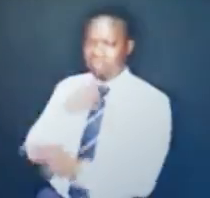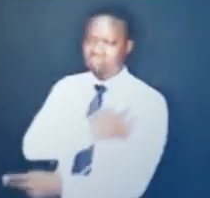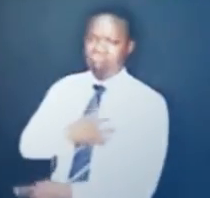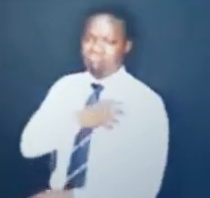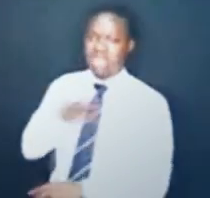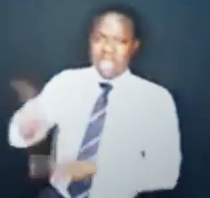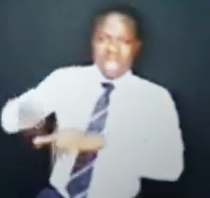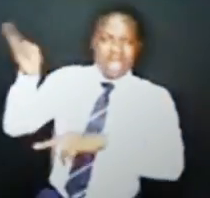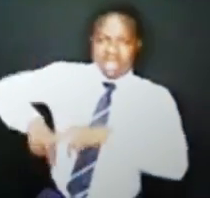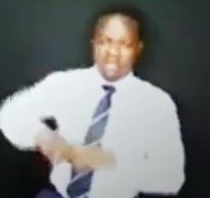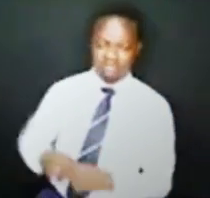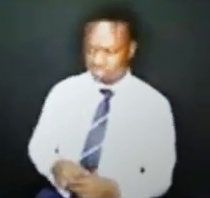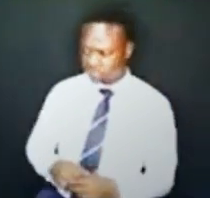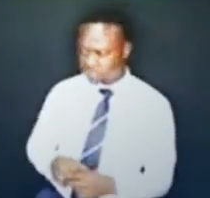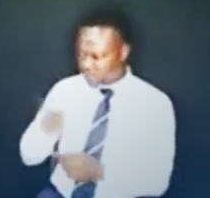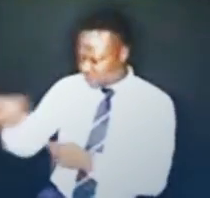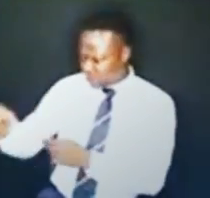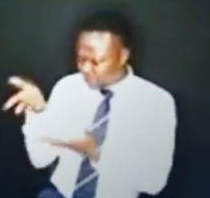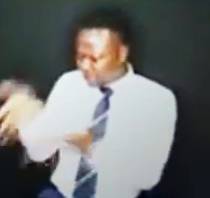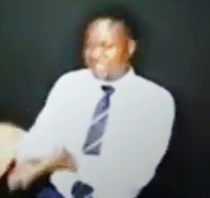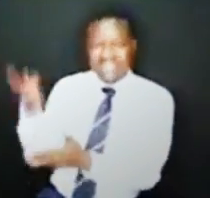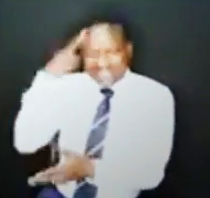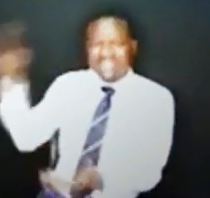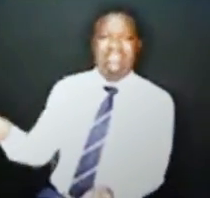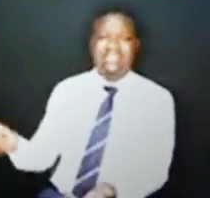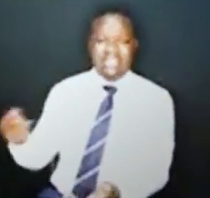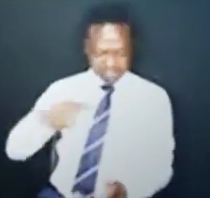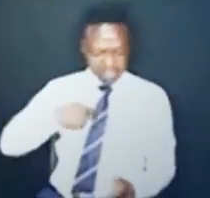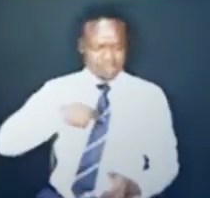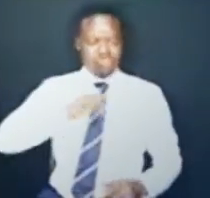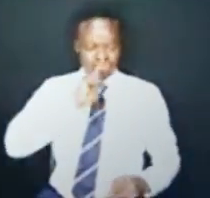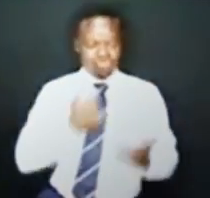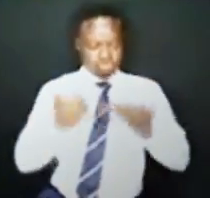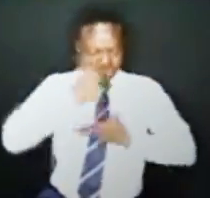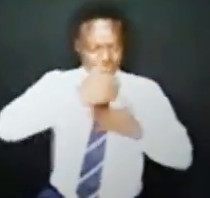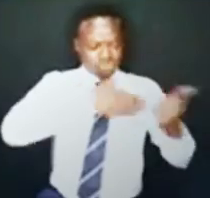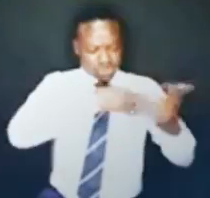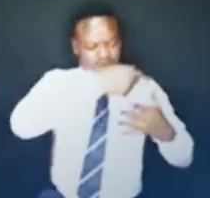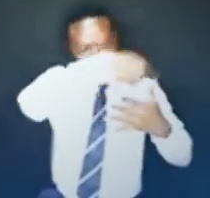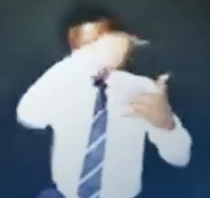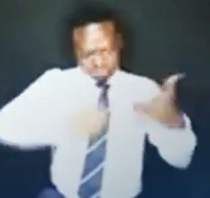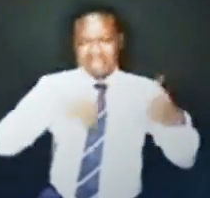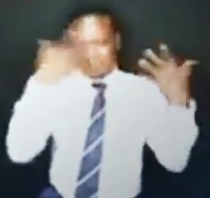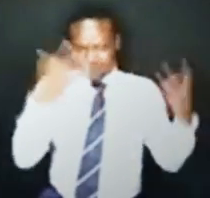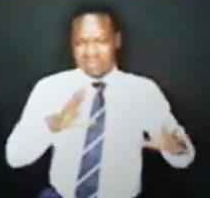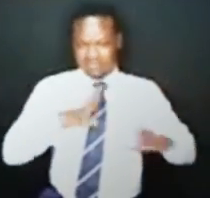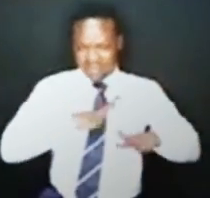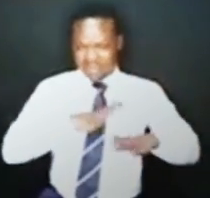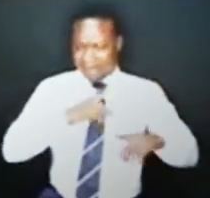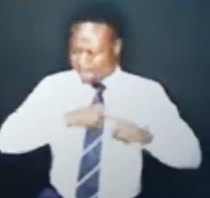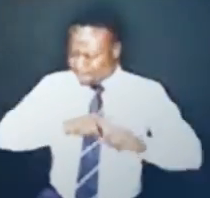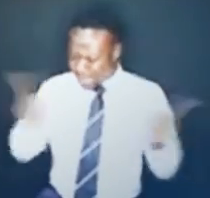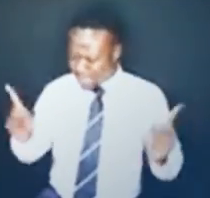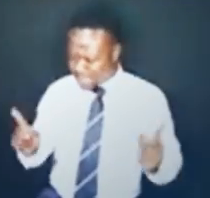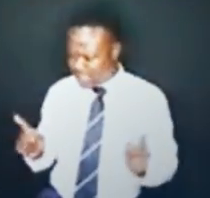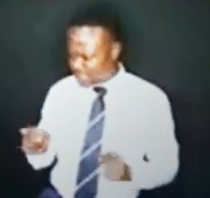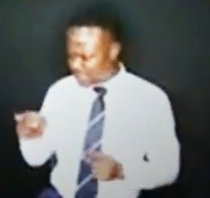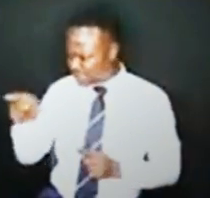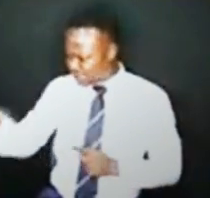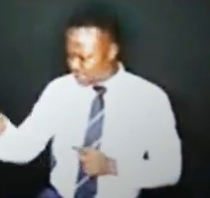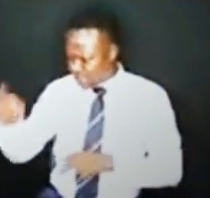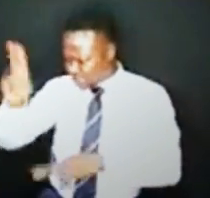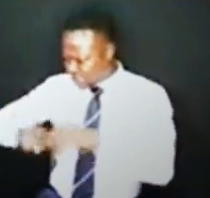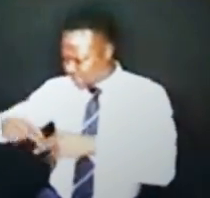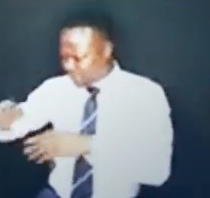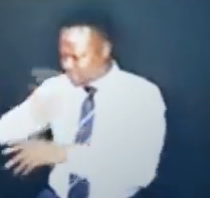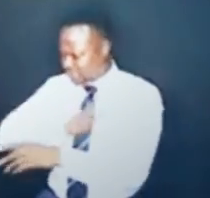bra me hunu yudani Mordecai no se oti ohene prunkasie yimu. His wife and all his friends said to